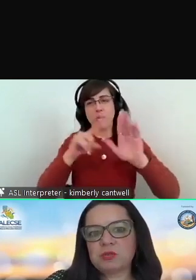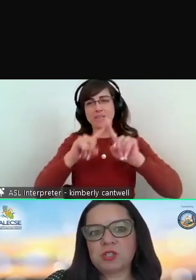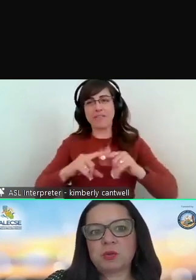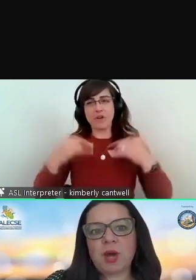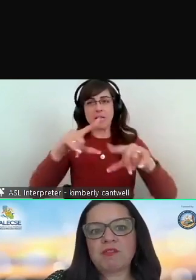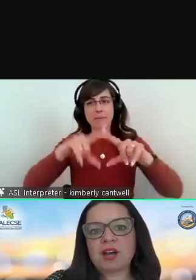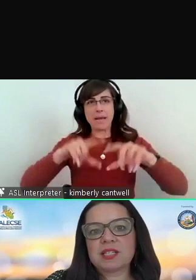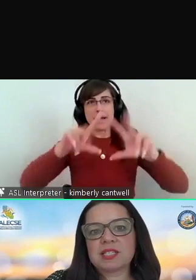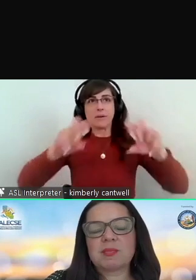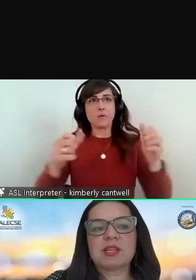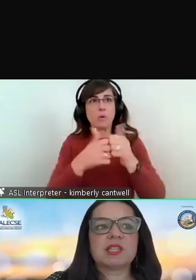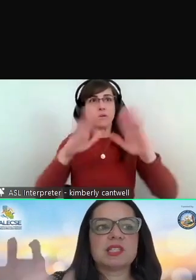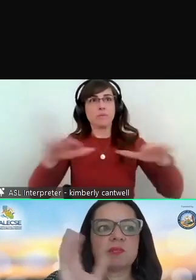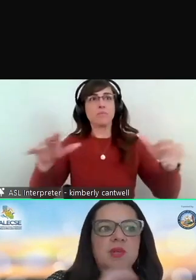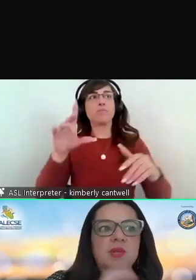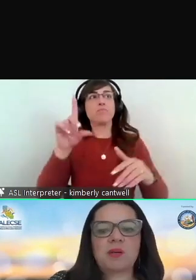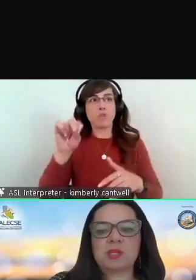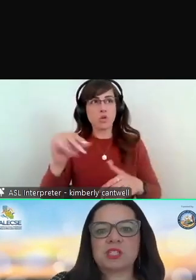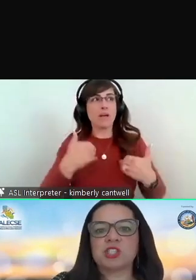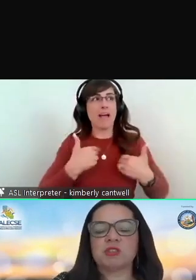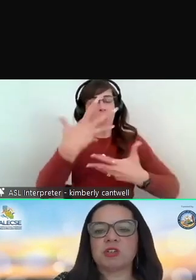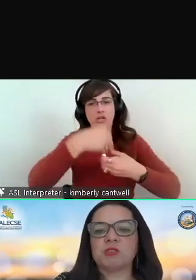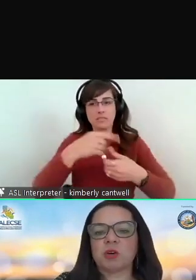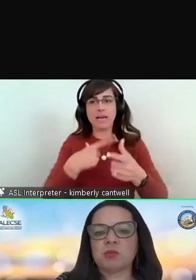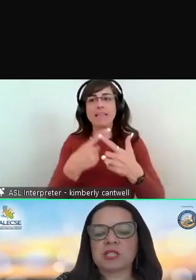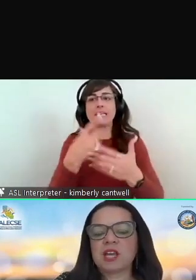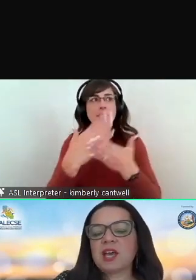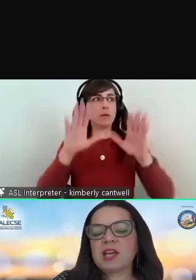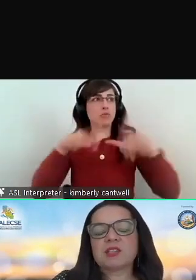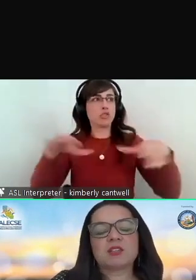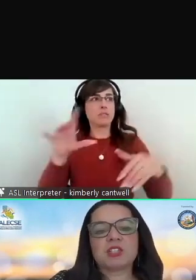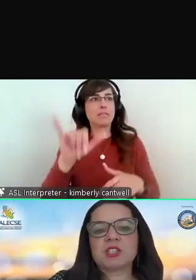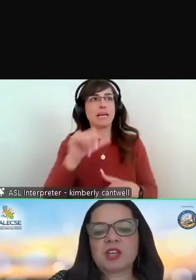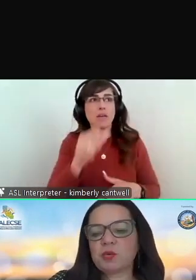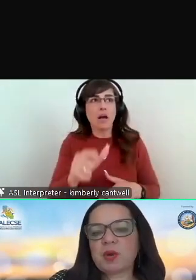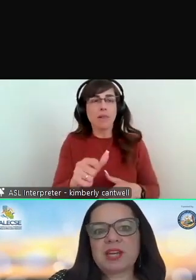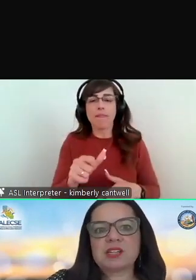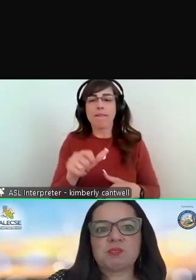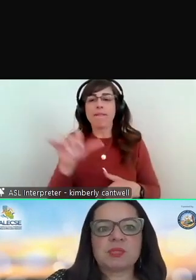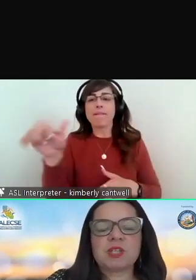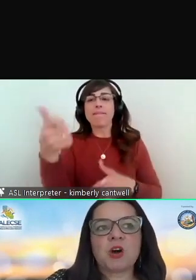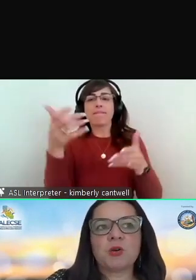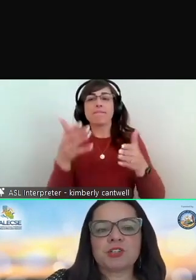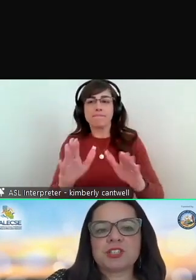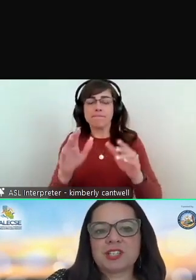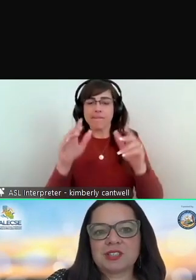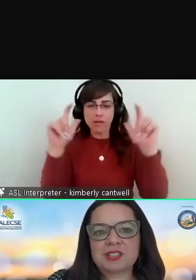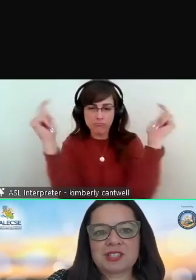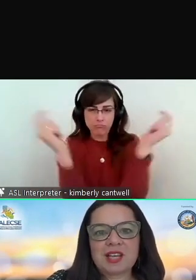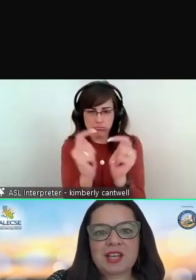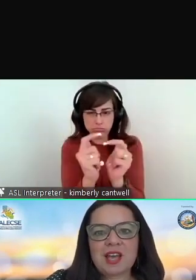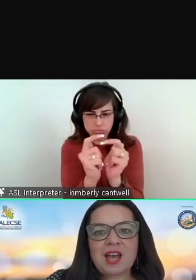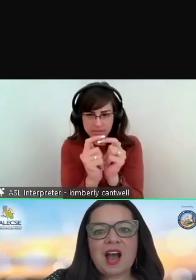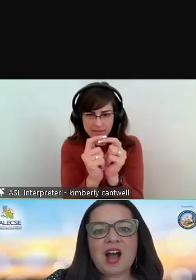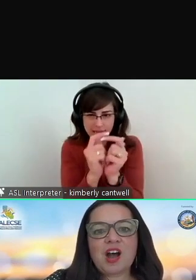children who do have autism and then some children who don't. And so it's just another way to hone your